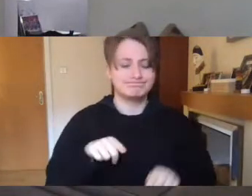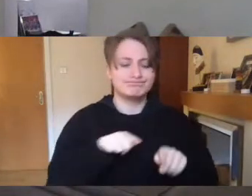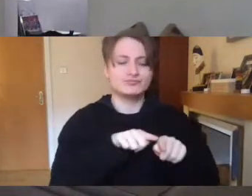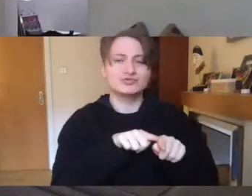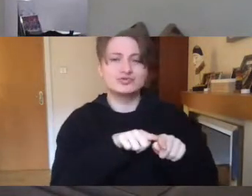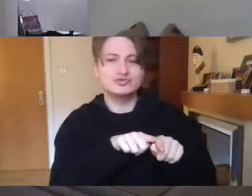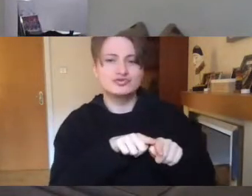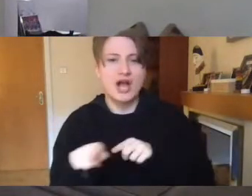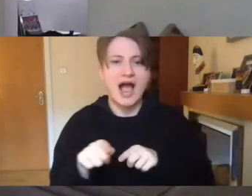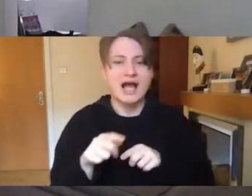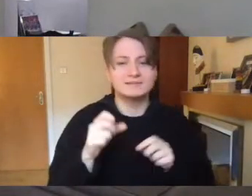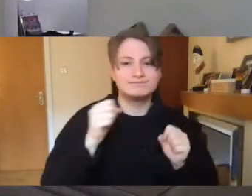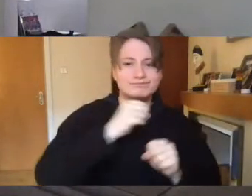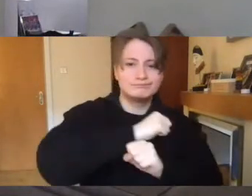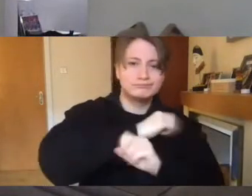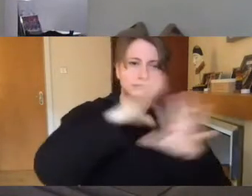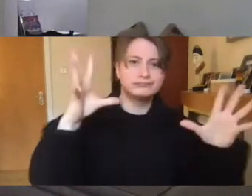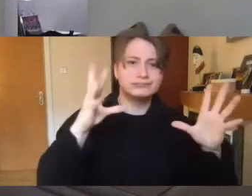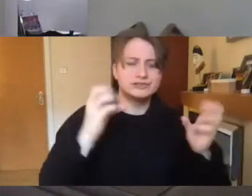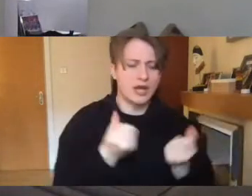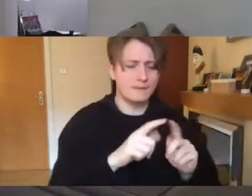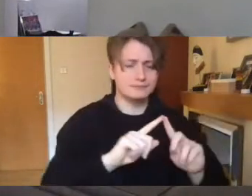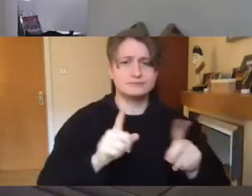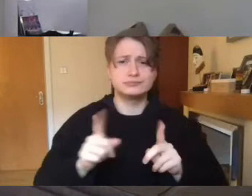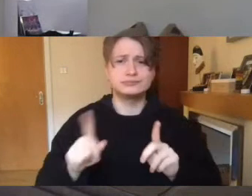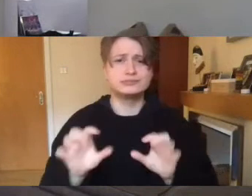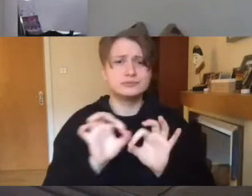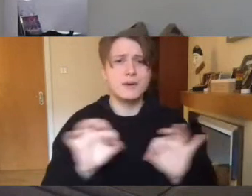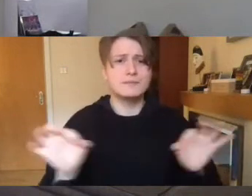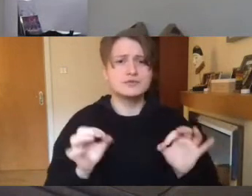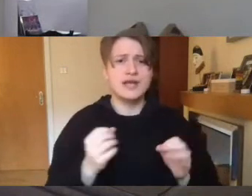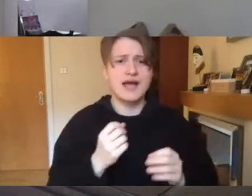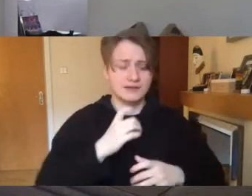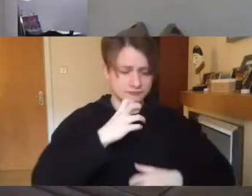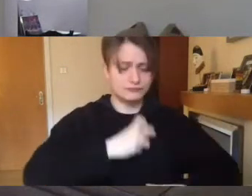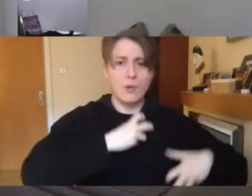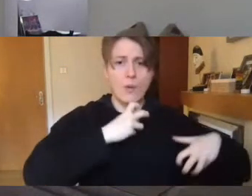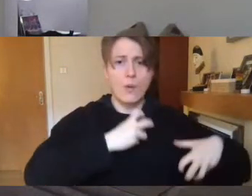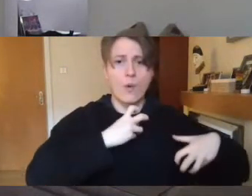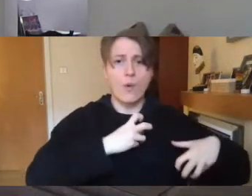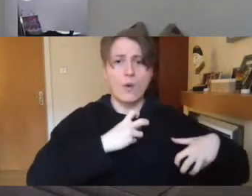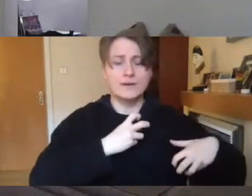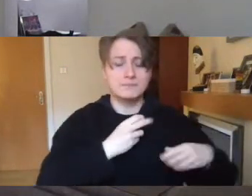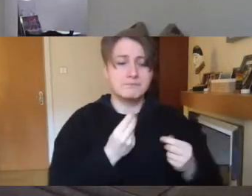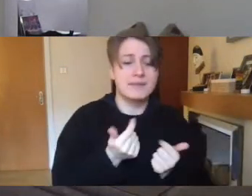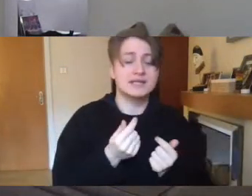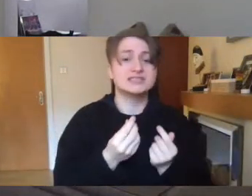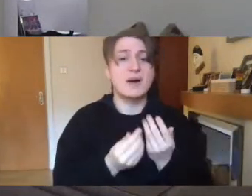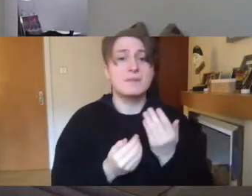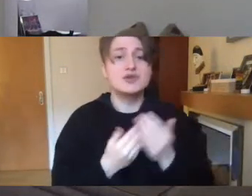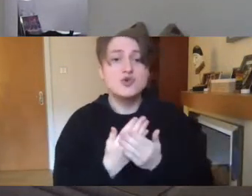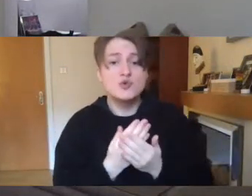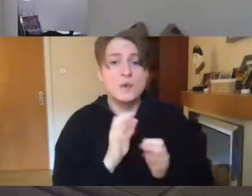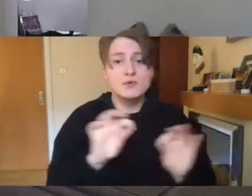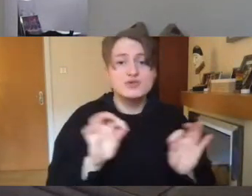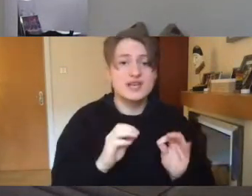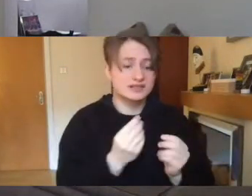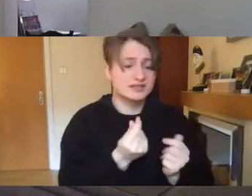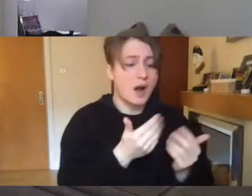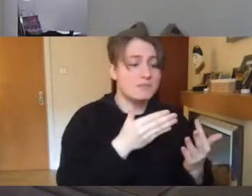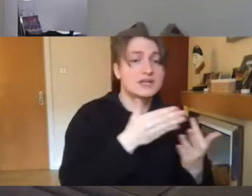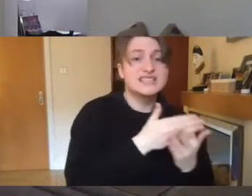piece, but very beautifully written, and it shows off the very lyrical side of the horn.